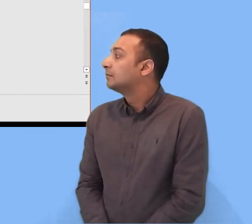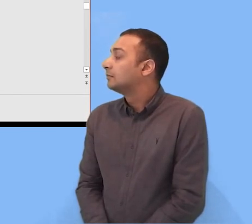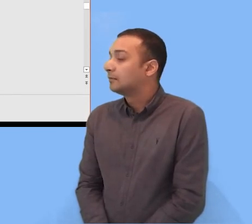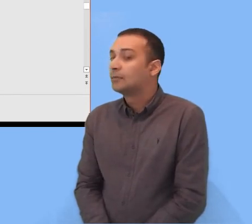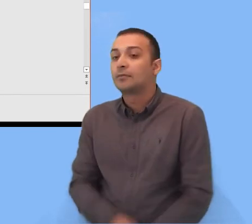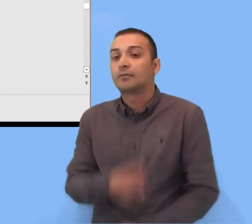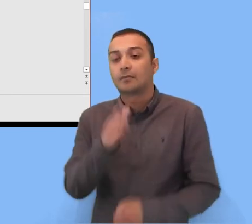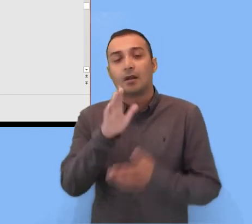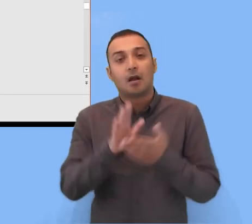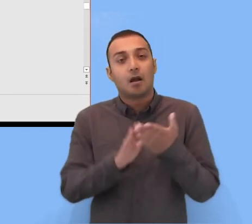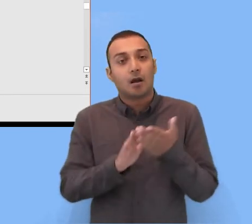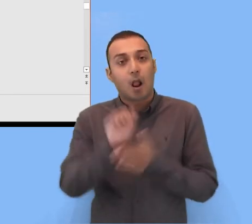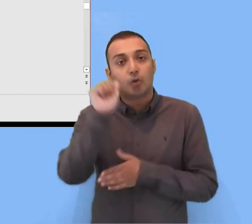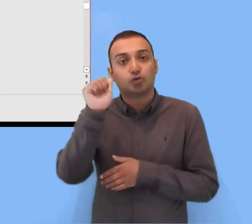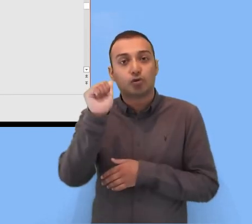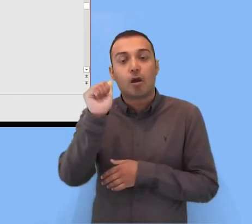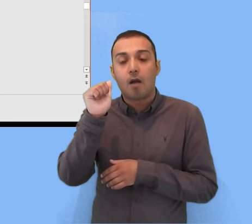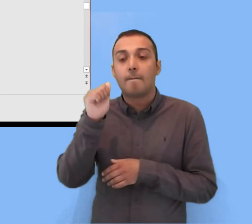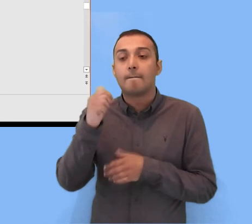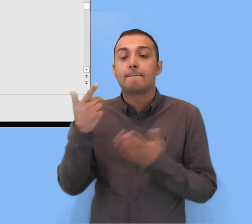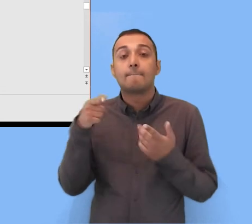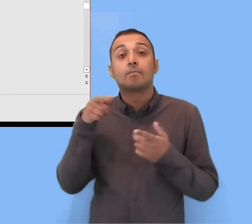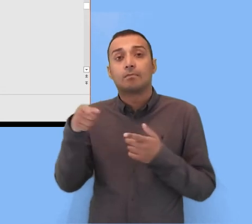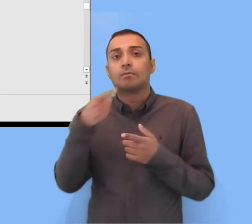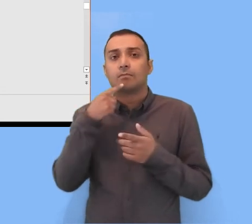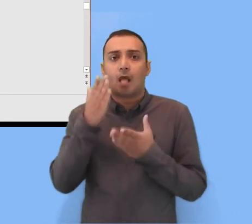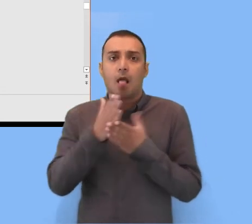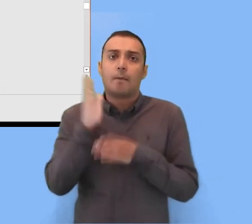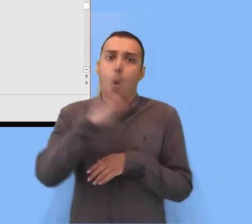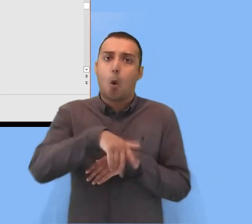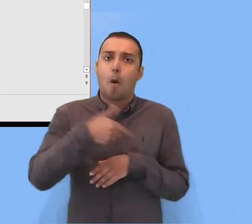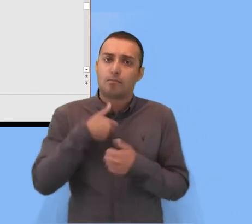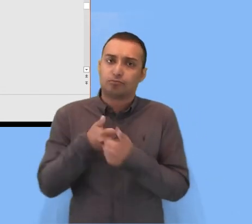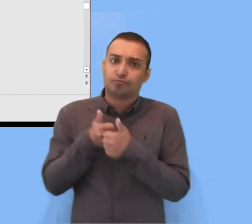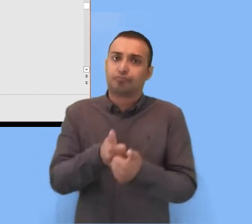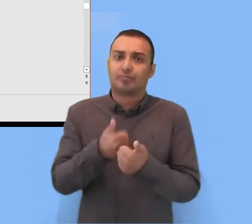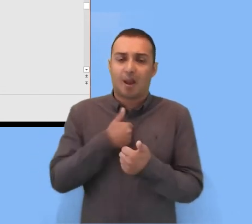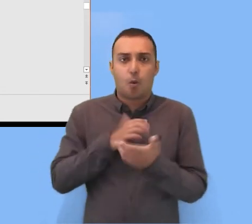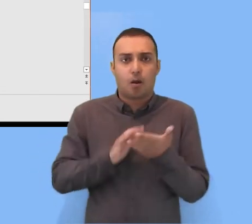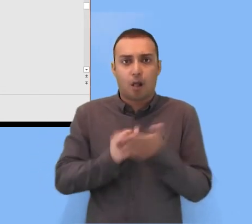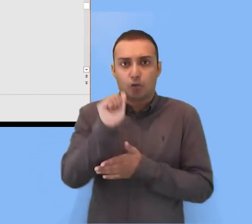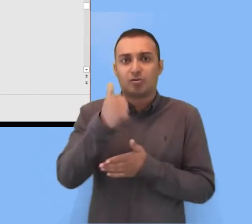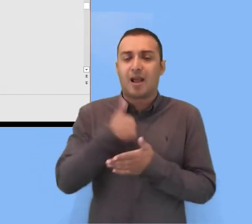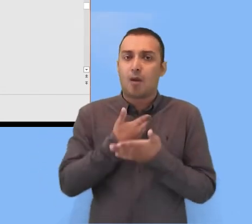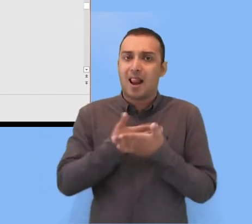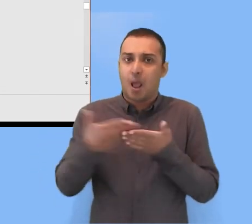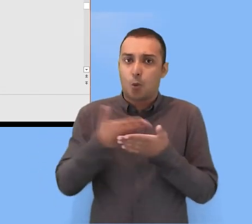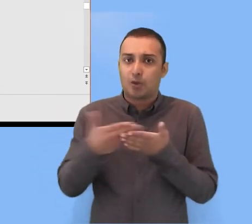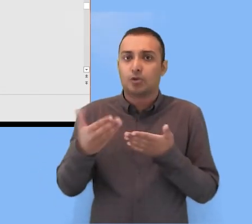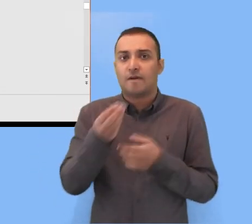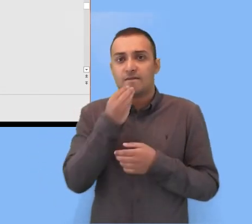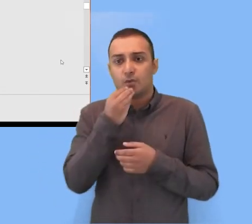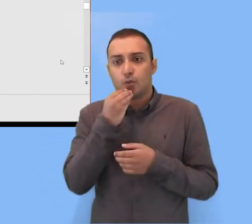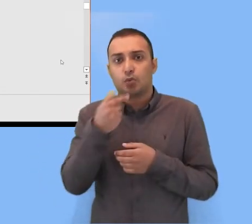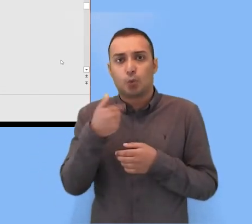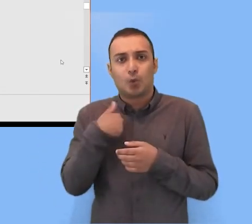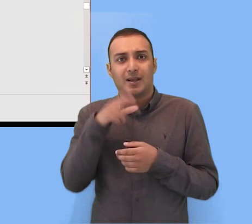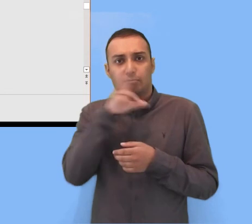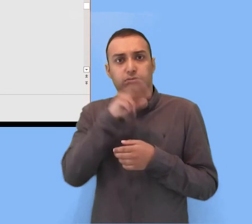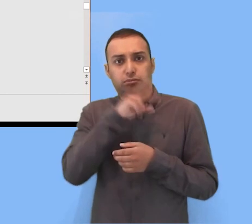share. She said, at home, I do reinforce our culture, like our food and language. We speak Sylheti at home with